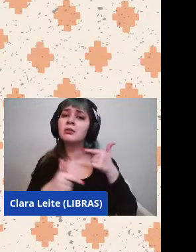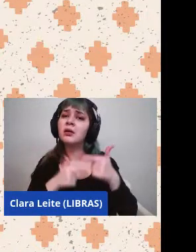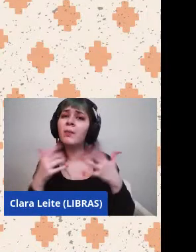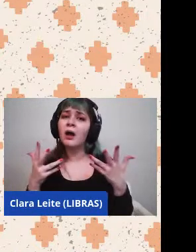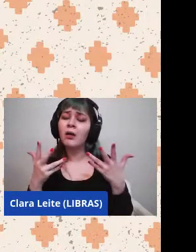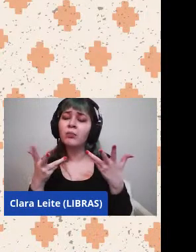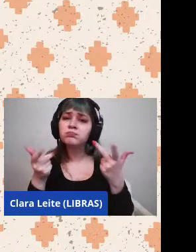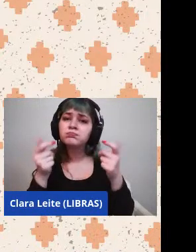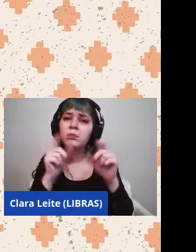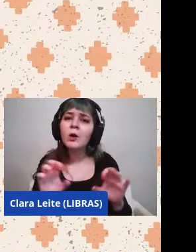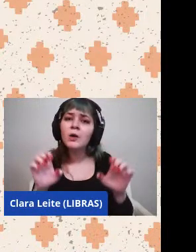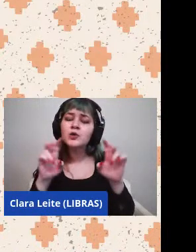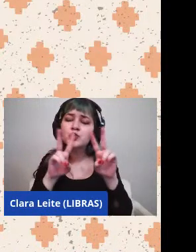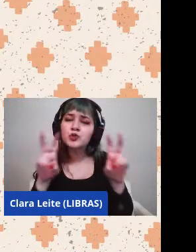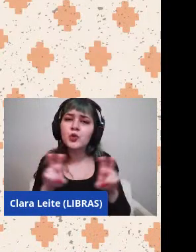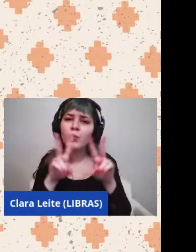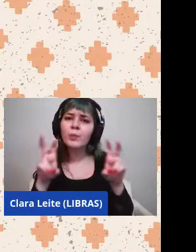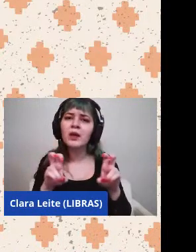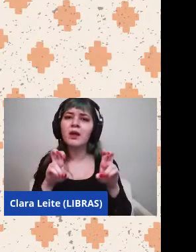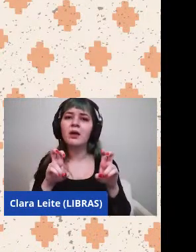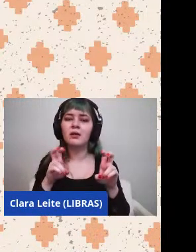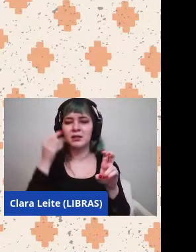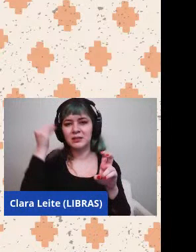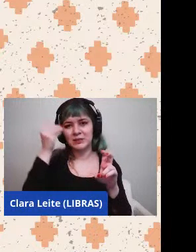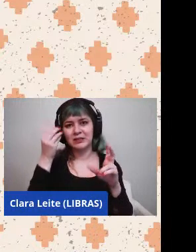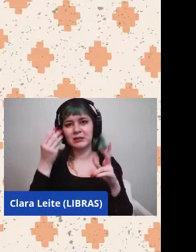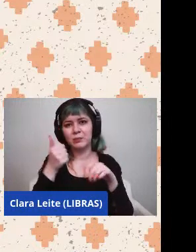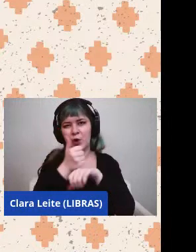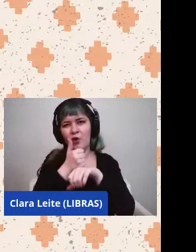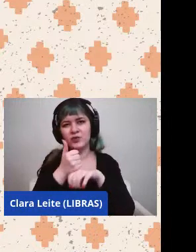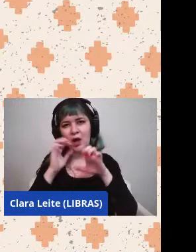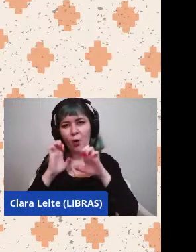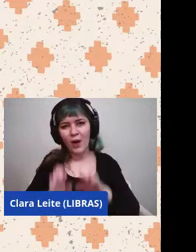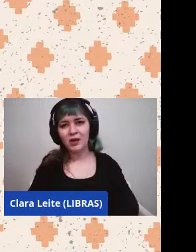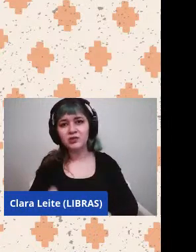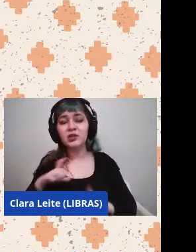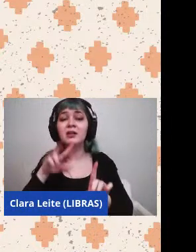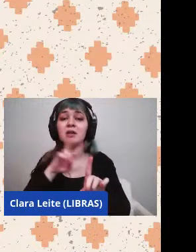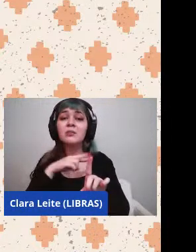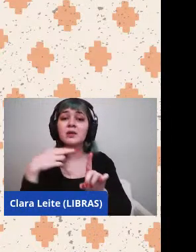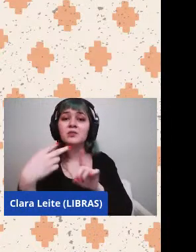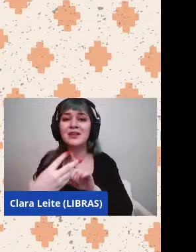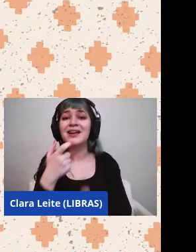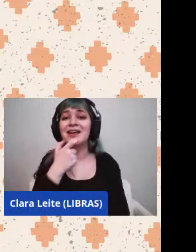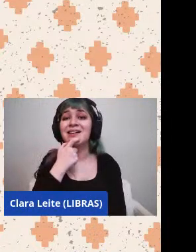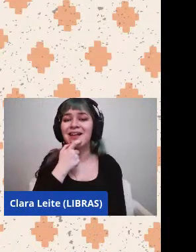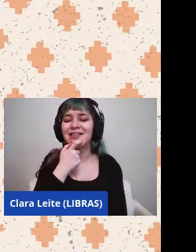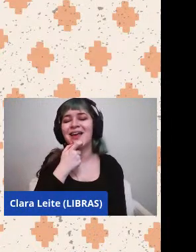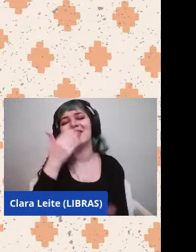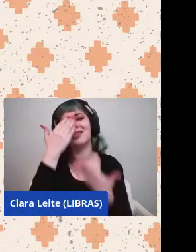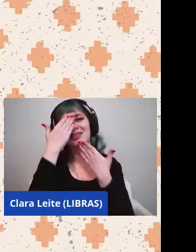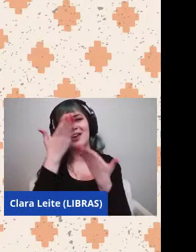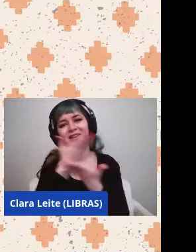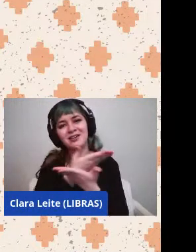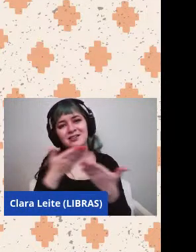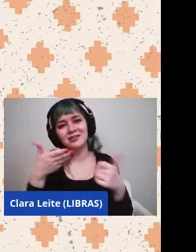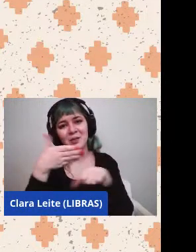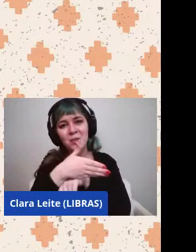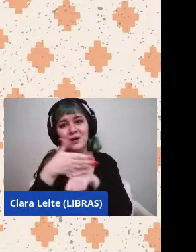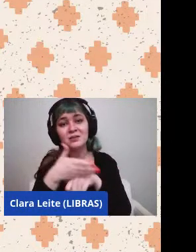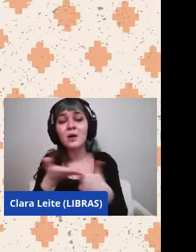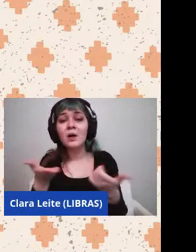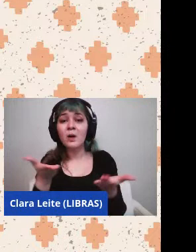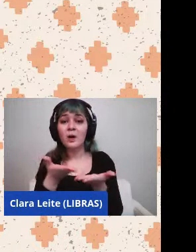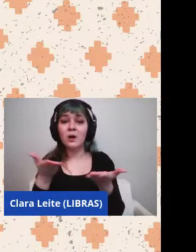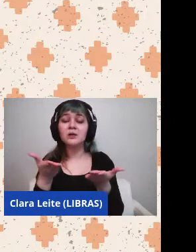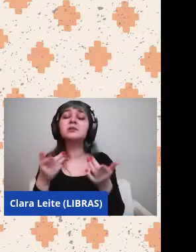expertise, research ethics expertise, and offering a perspective from England. Thanks to all of you for joining today,